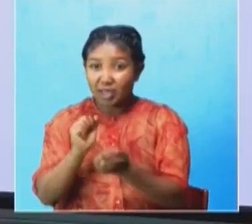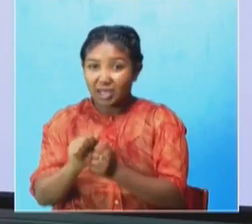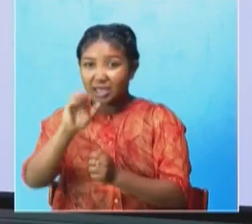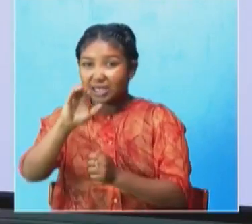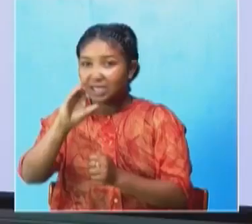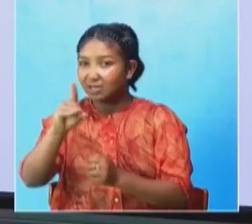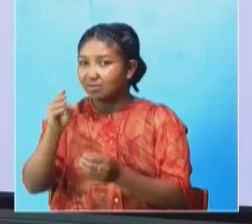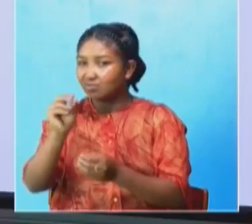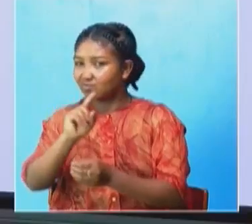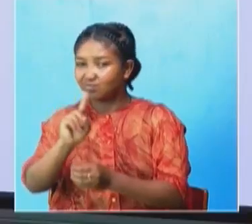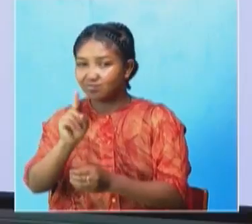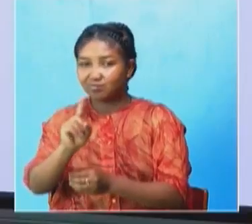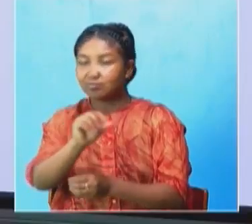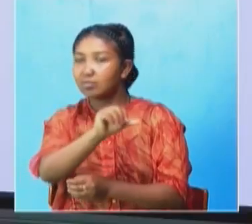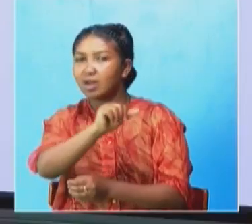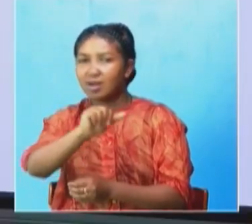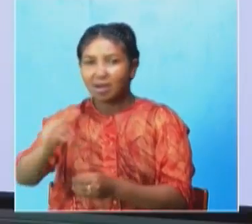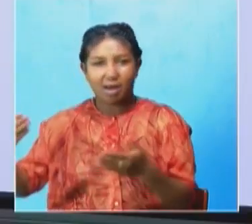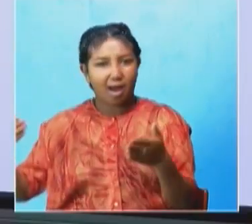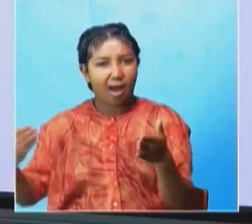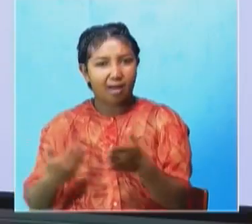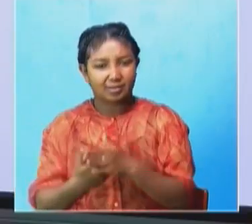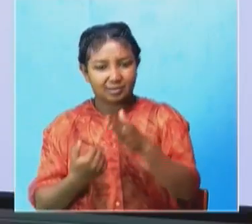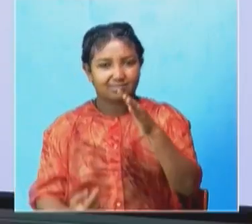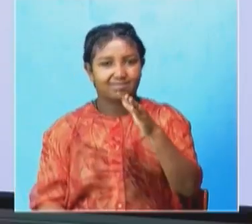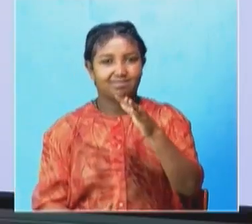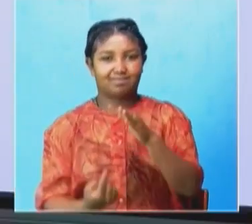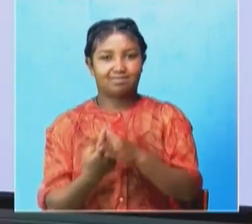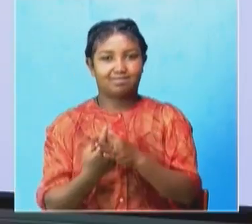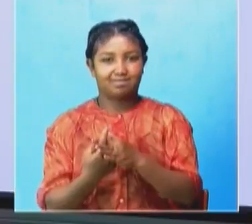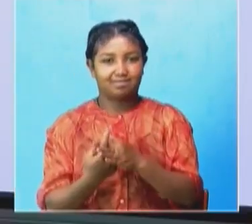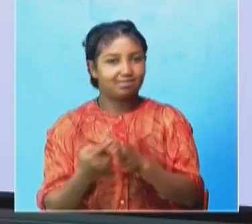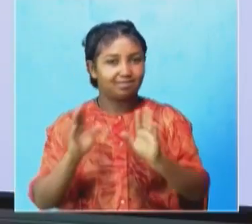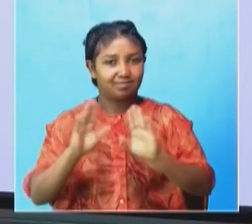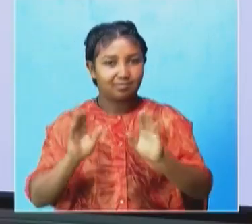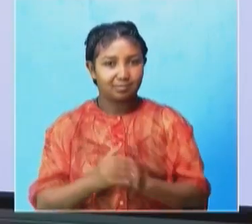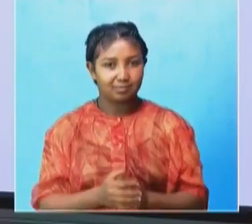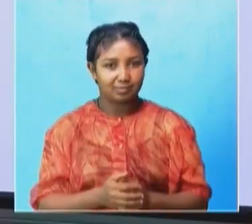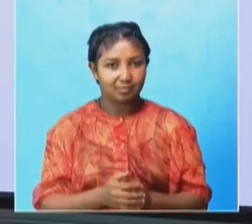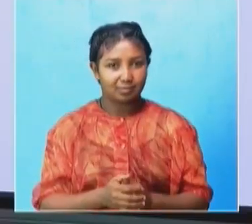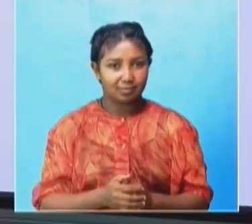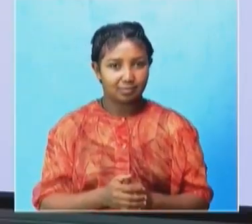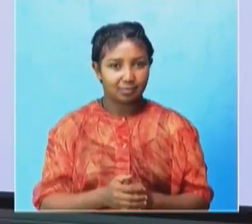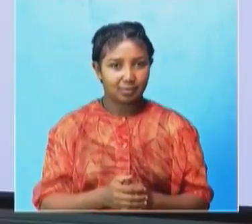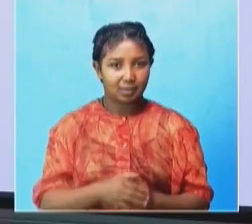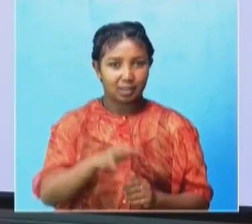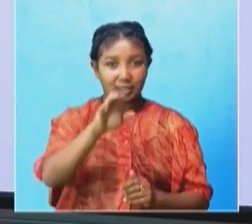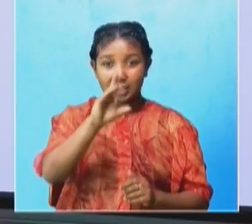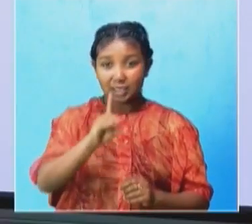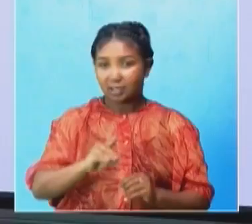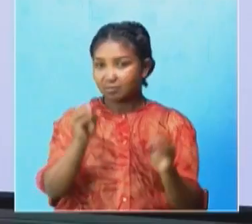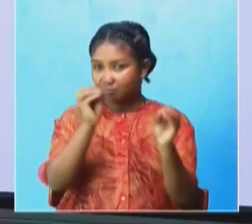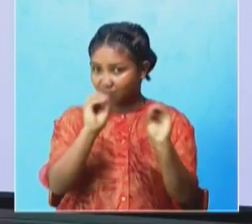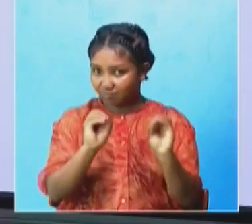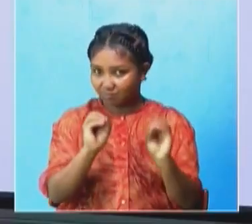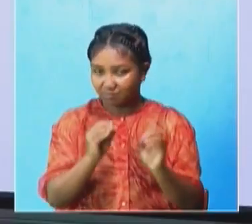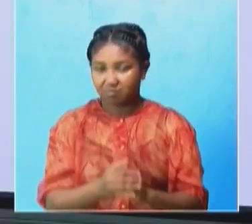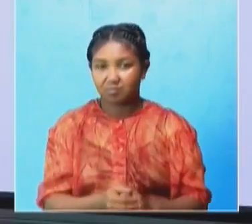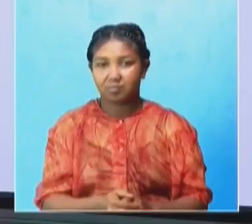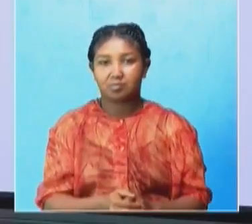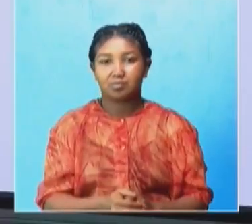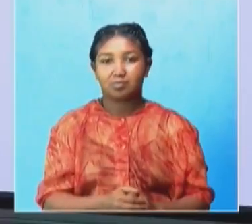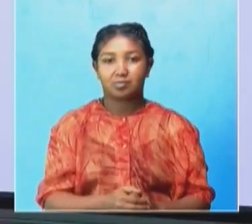verbs, we are not adding what? ed. We are not going to use what?